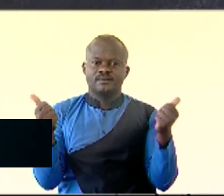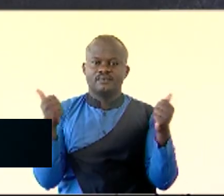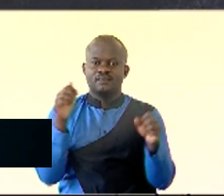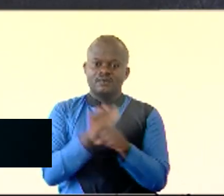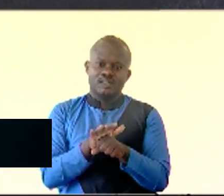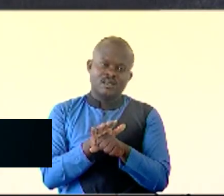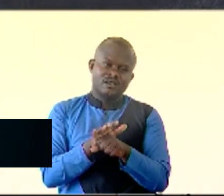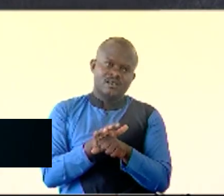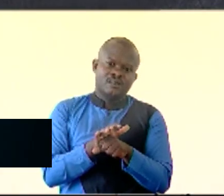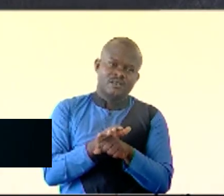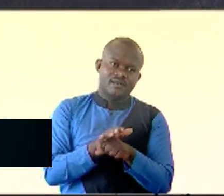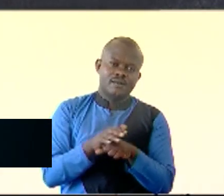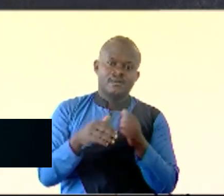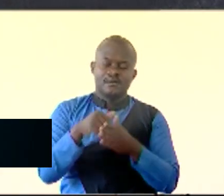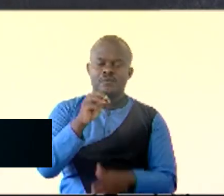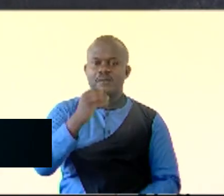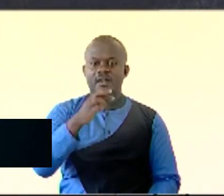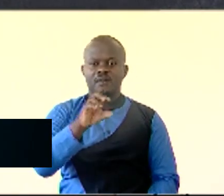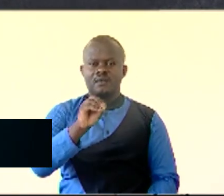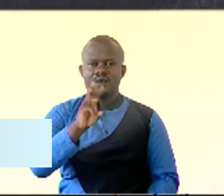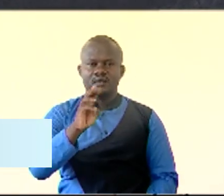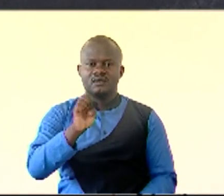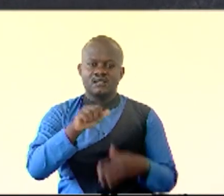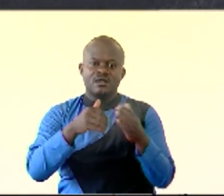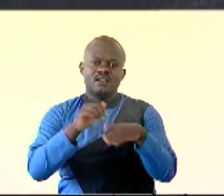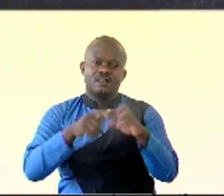of microbes that enter